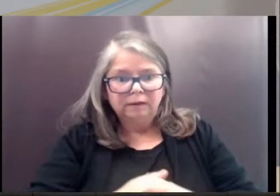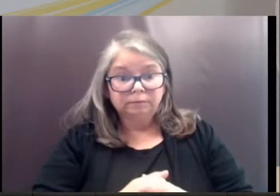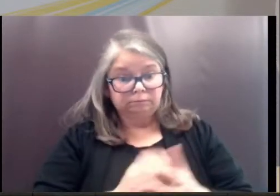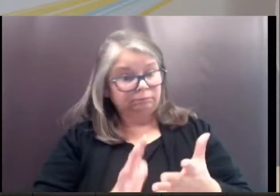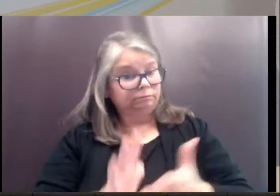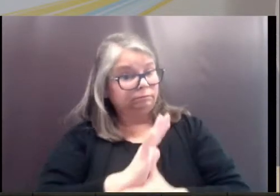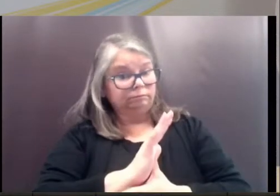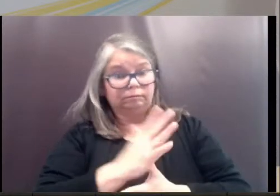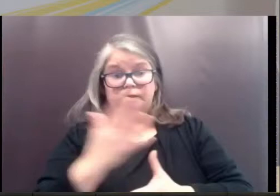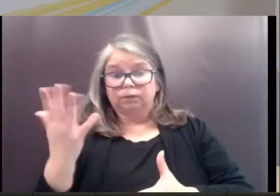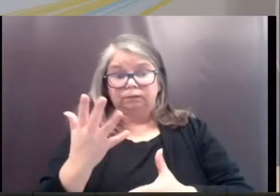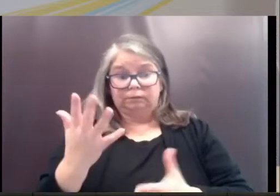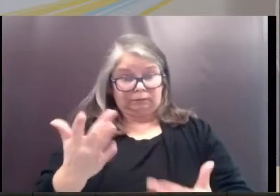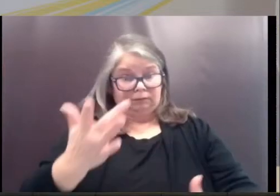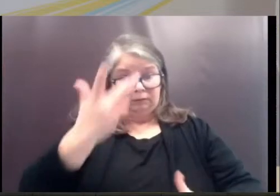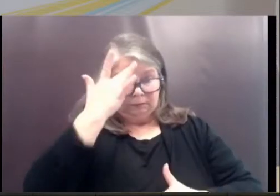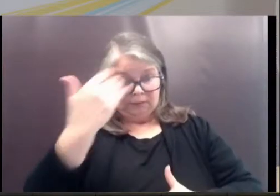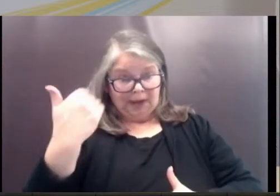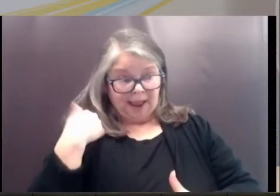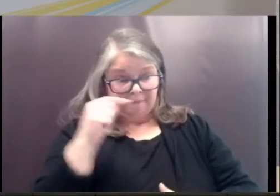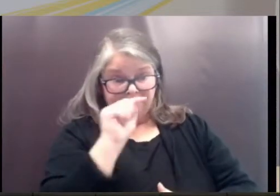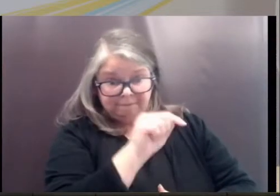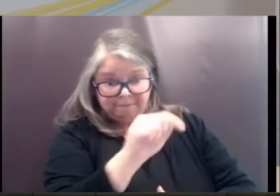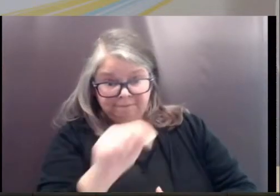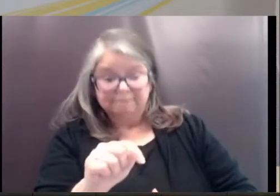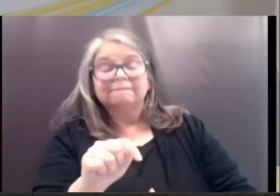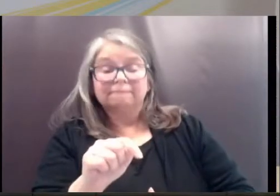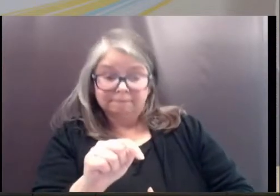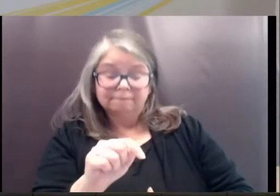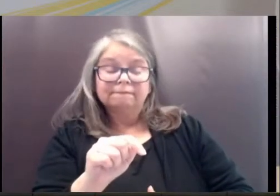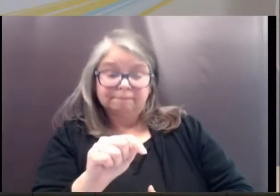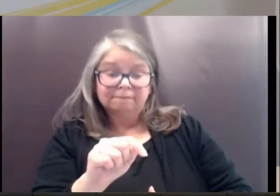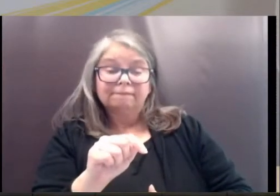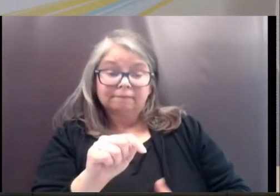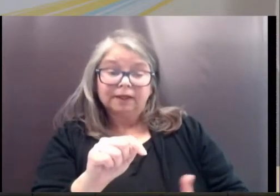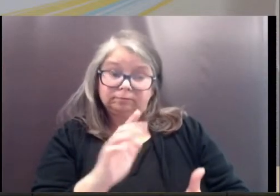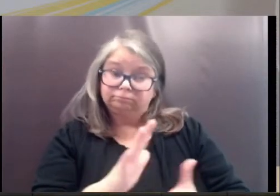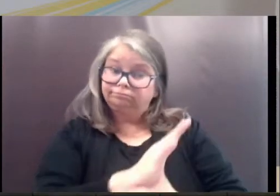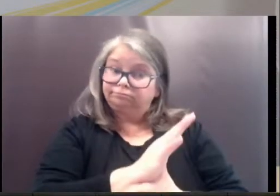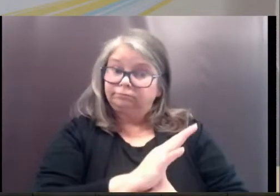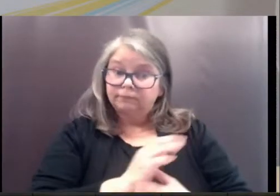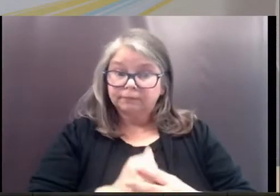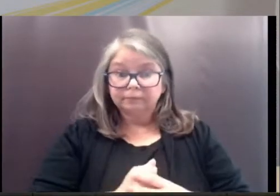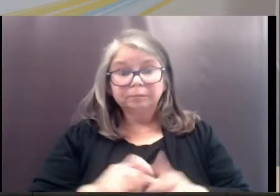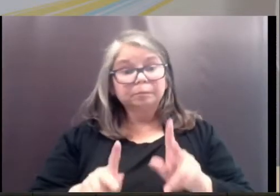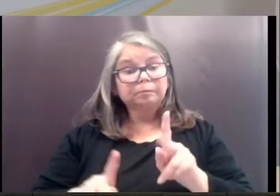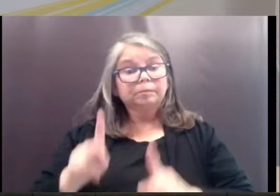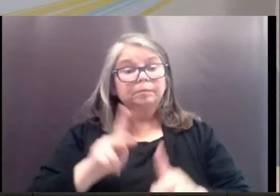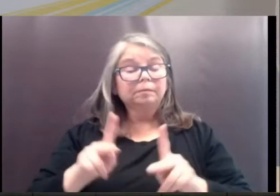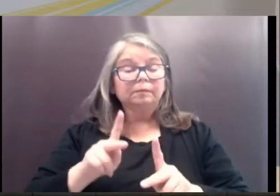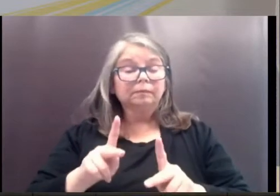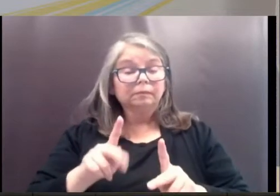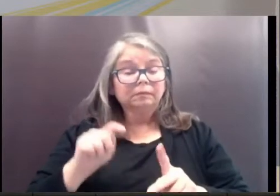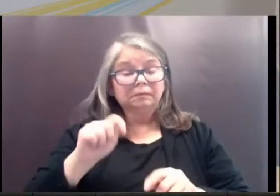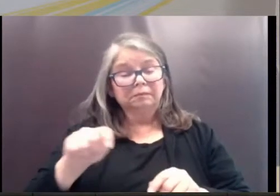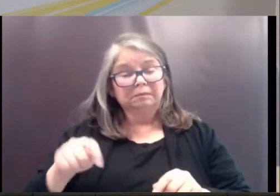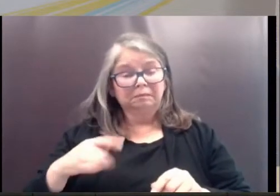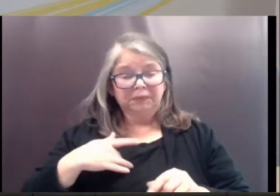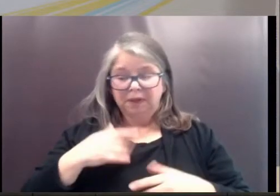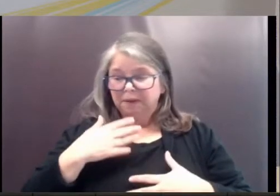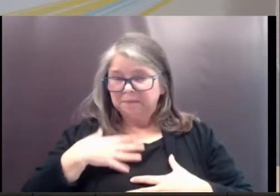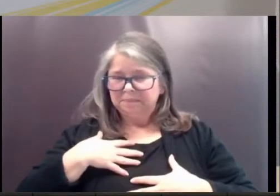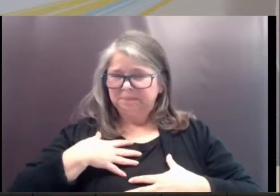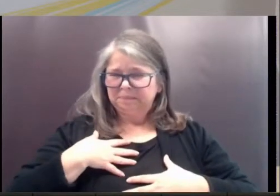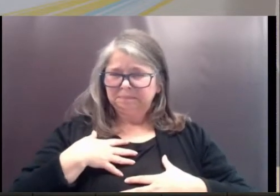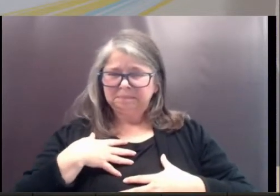group, I guess we all may not always identify symptoms or think that we'd like to ignore